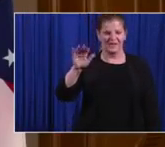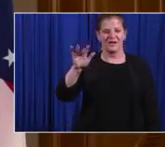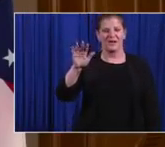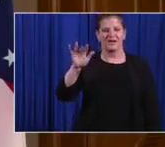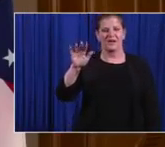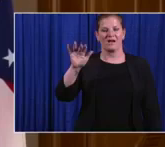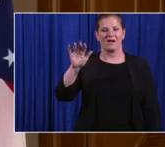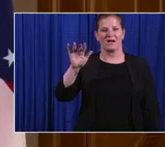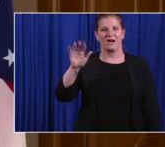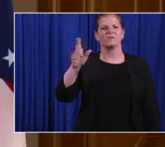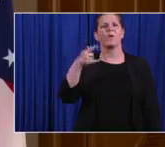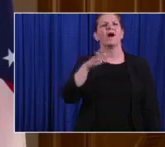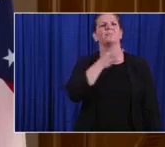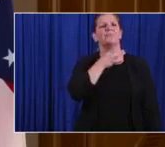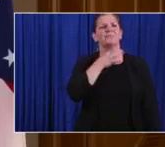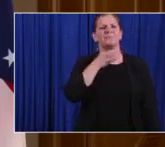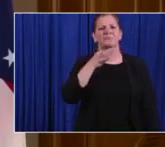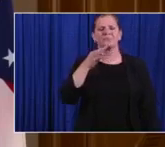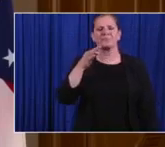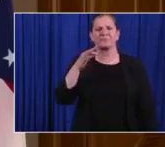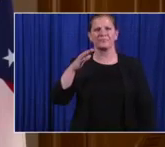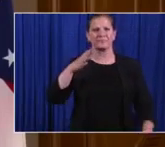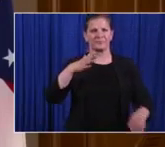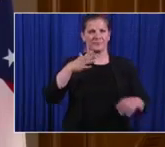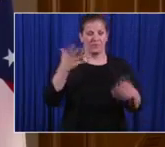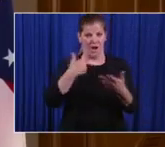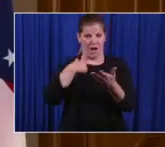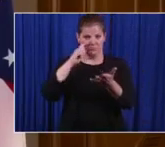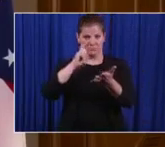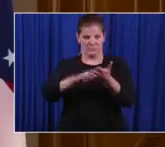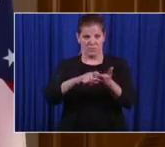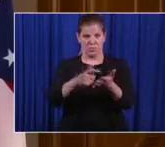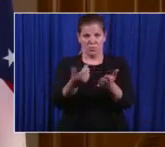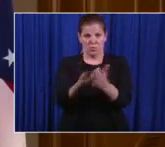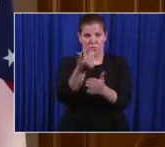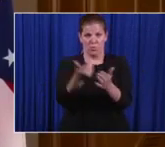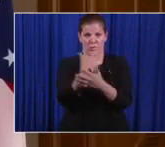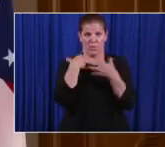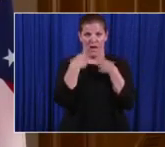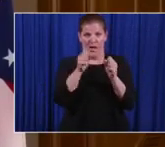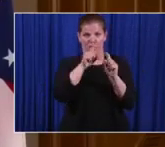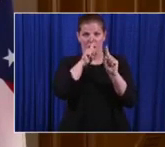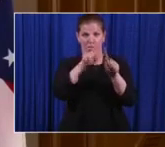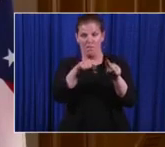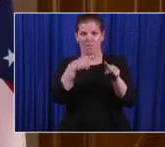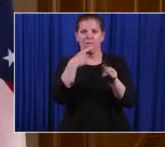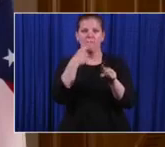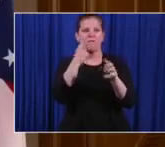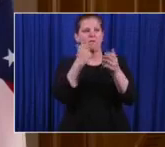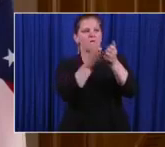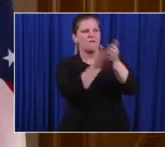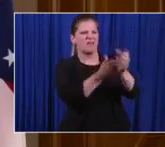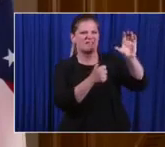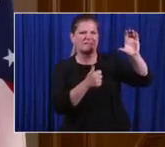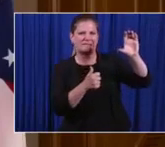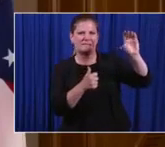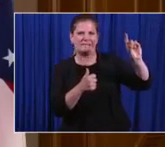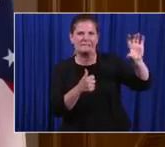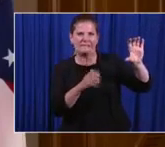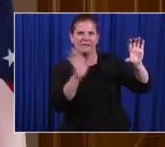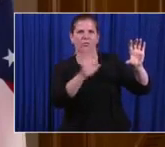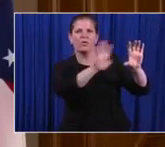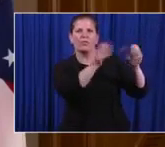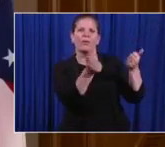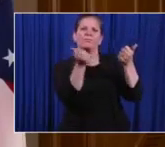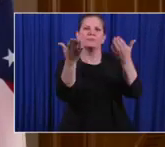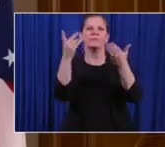wondering, from what I can tell, this new health order when it comes to following CDC guidance on people who are vaccinated en masse,